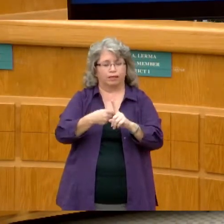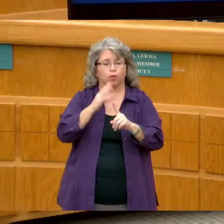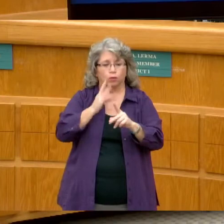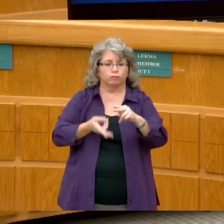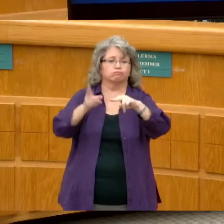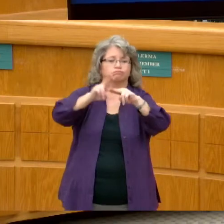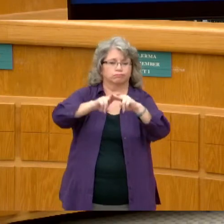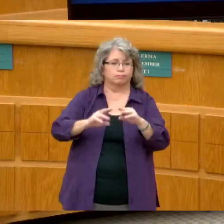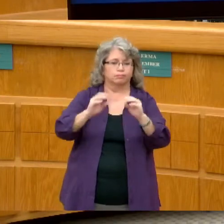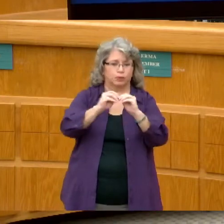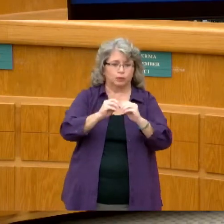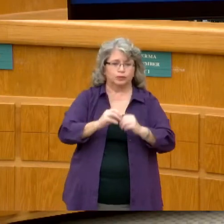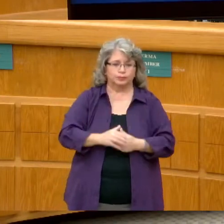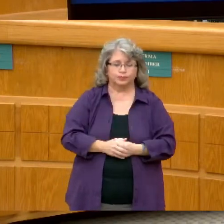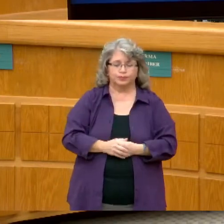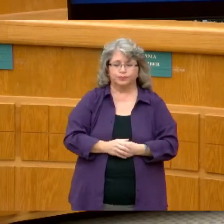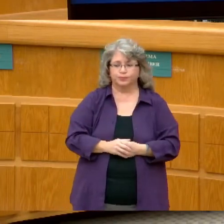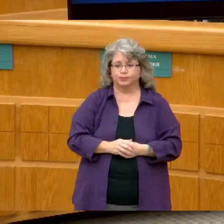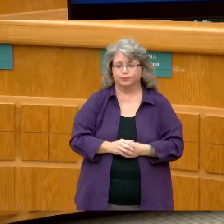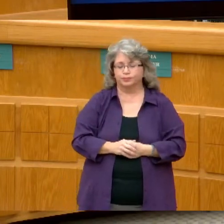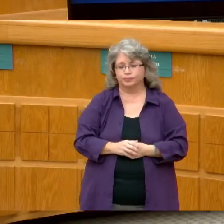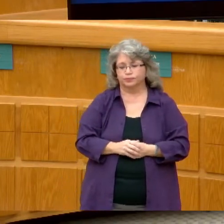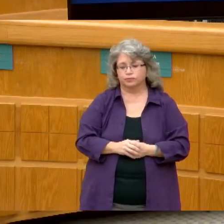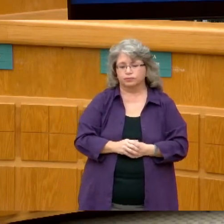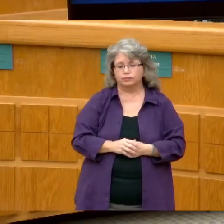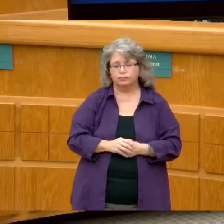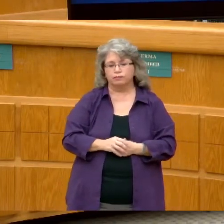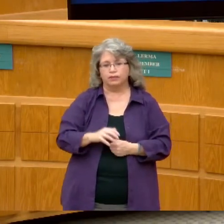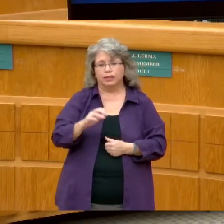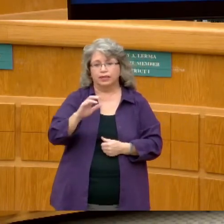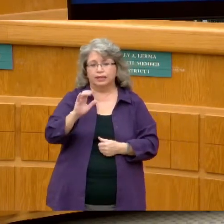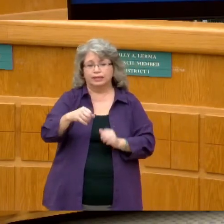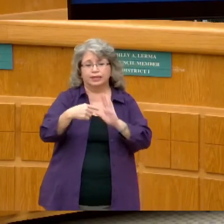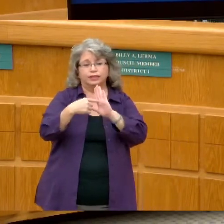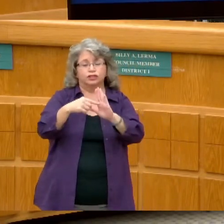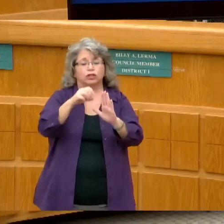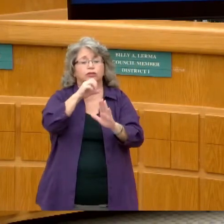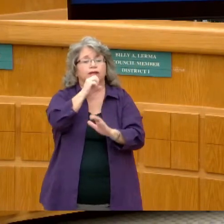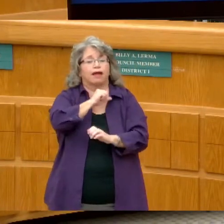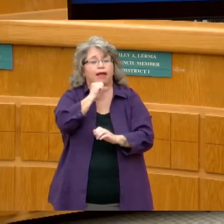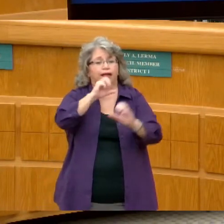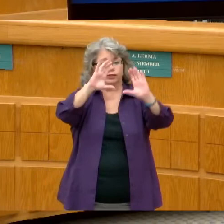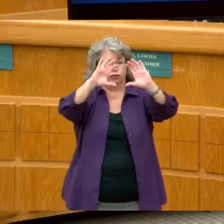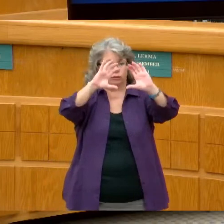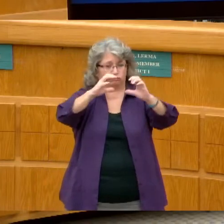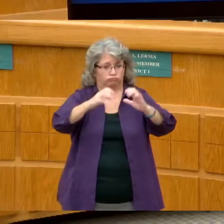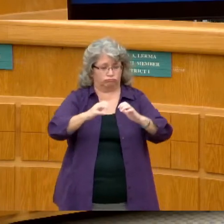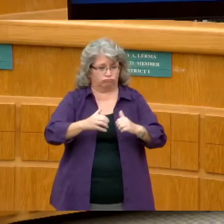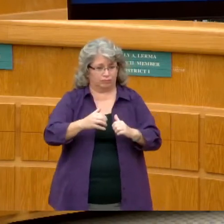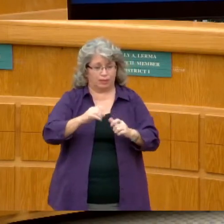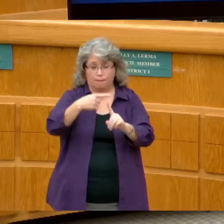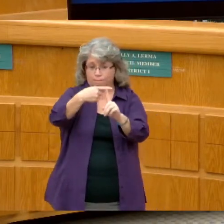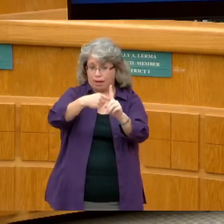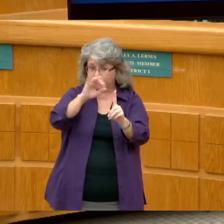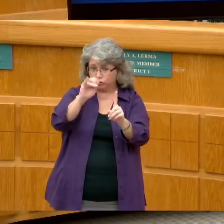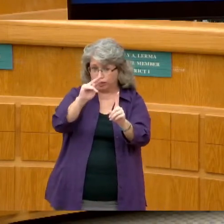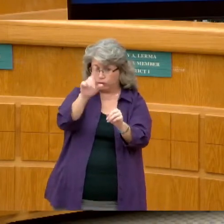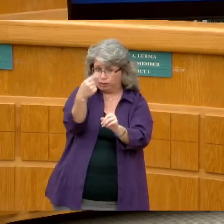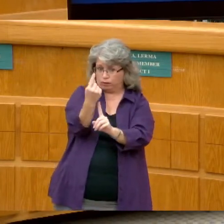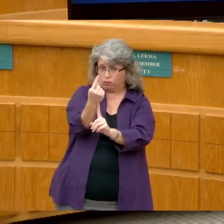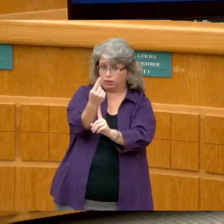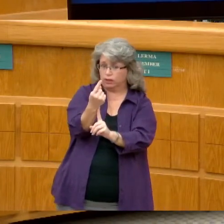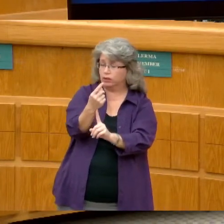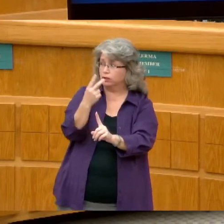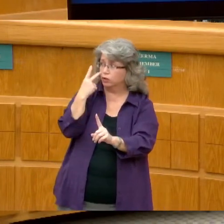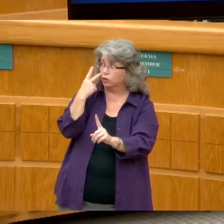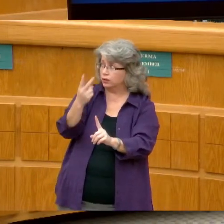Next slide. This basically shows the age breakdown. For just the month of January, you look at all of the cases, and what you're going